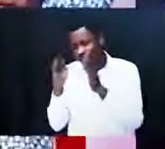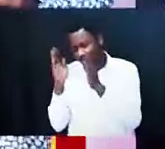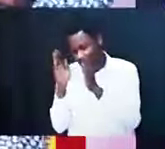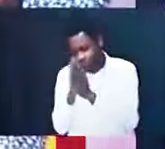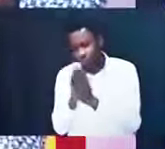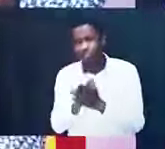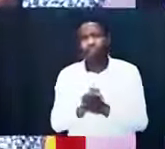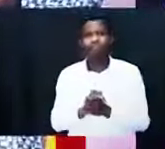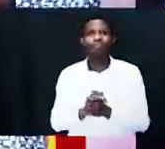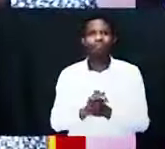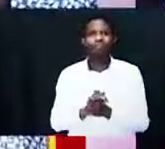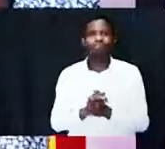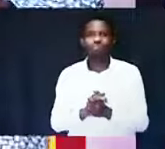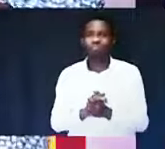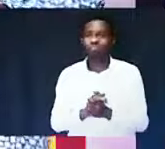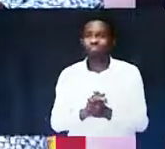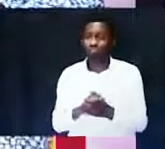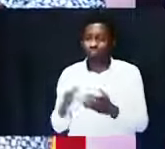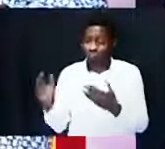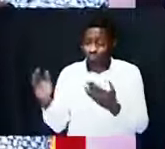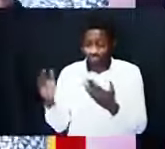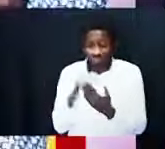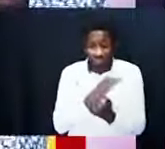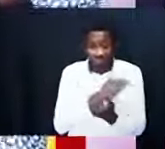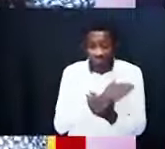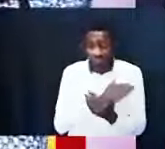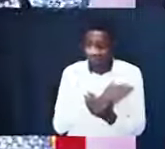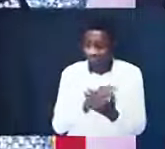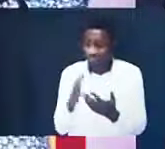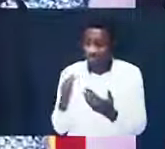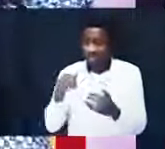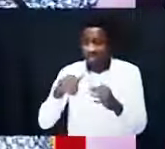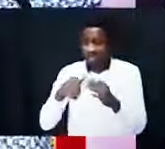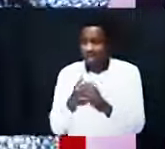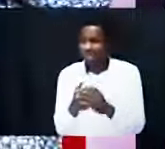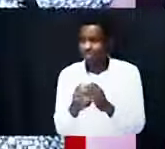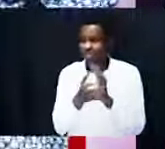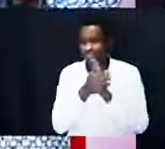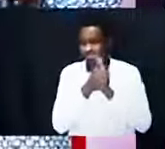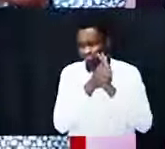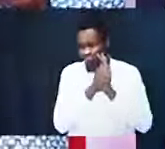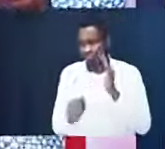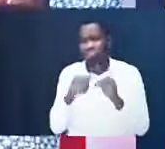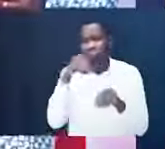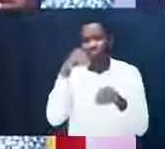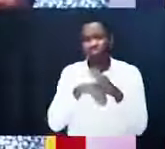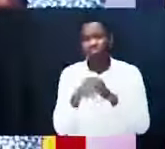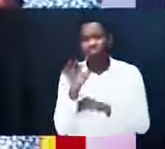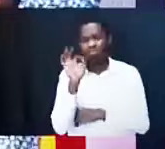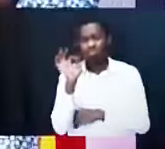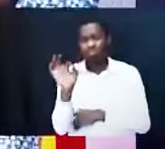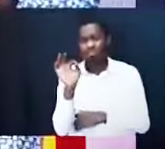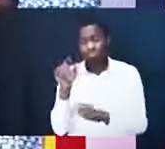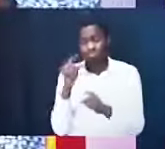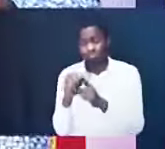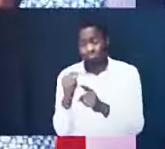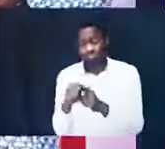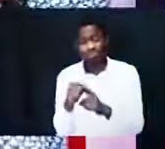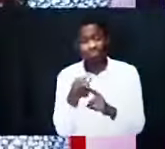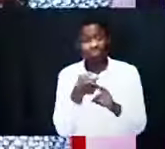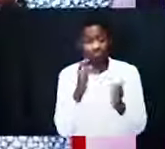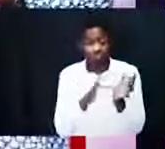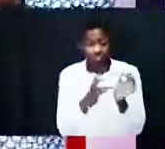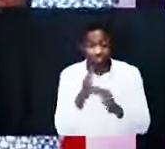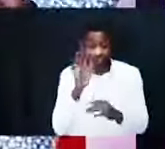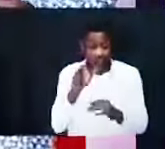prayed. No matter how skilled one is in the world, from Jesus'